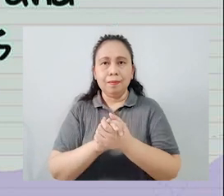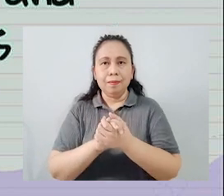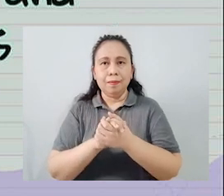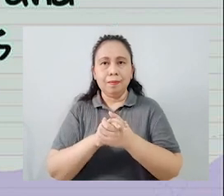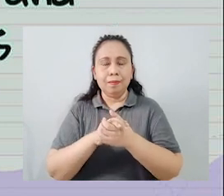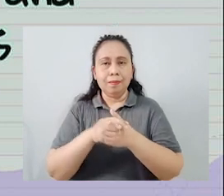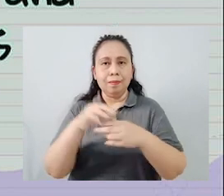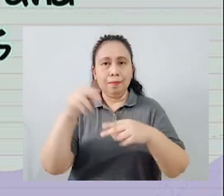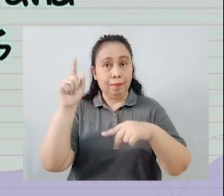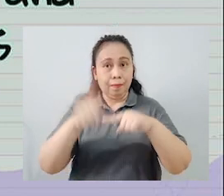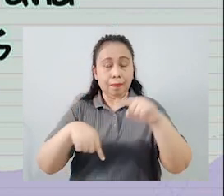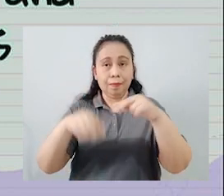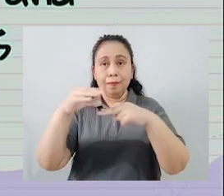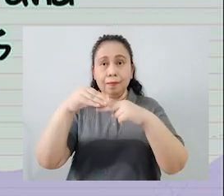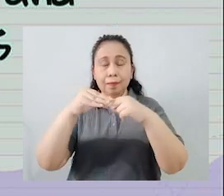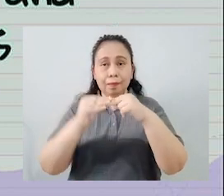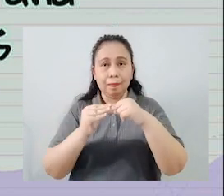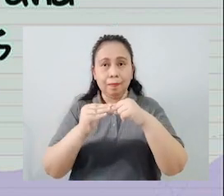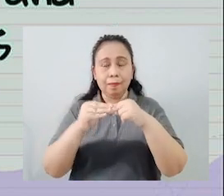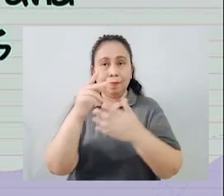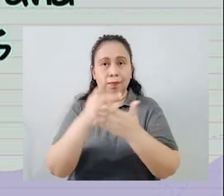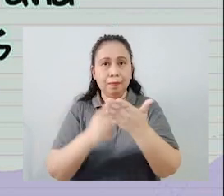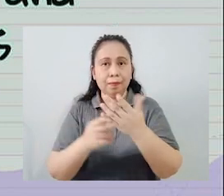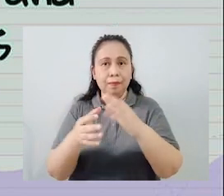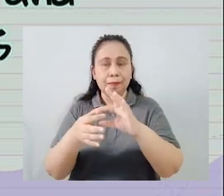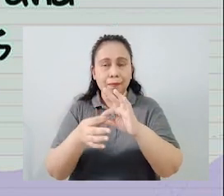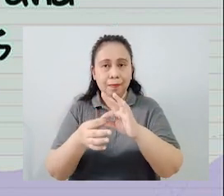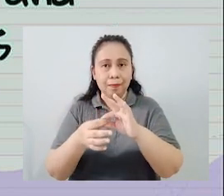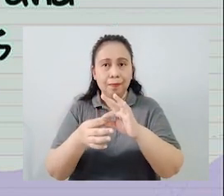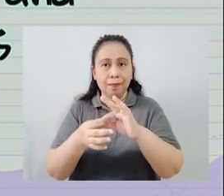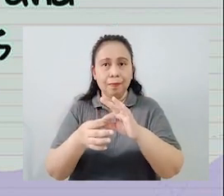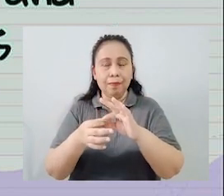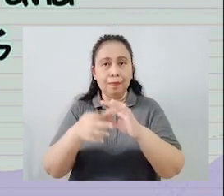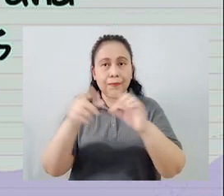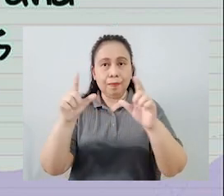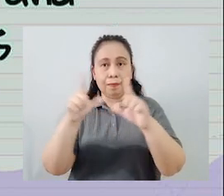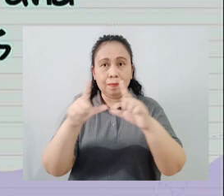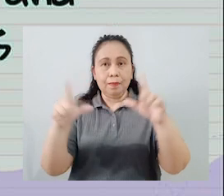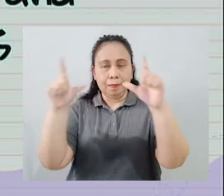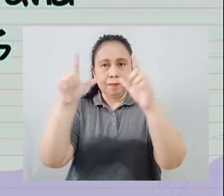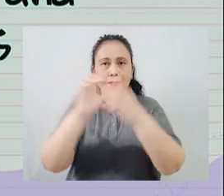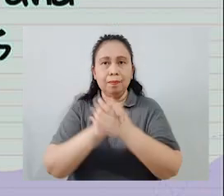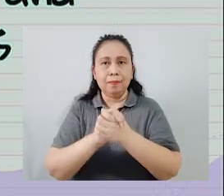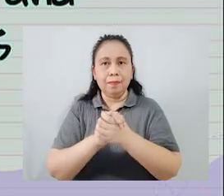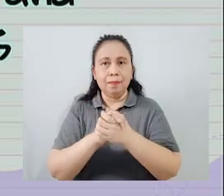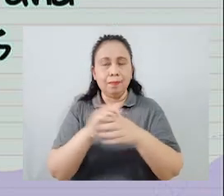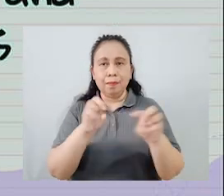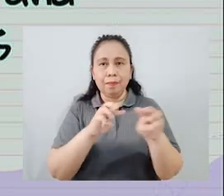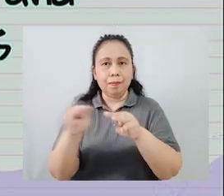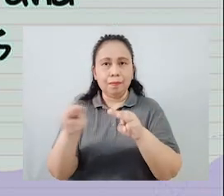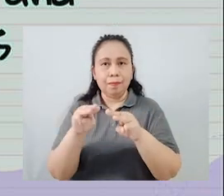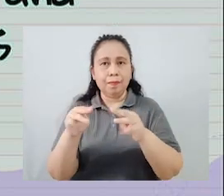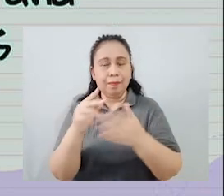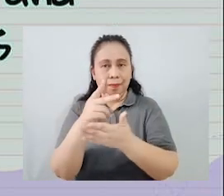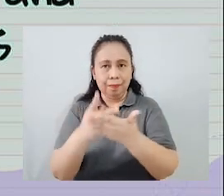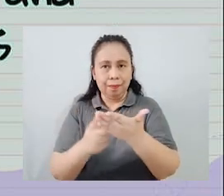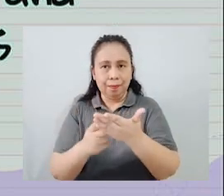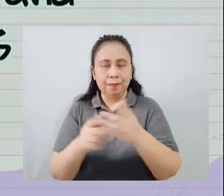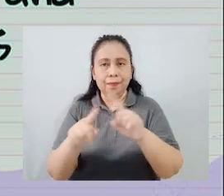rigid sections of Earth's lithosphere, known as plates, move as a unit and interact in various